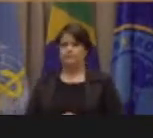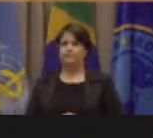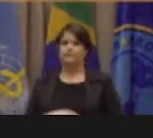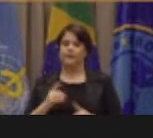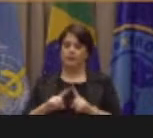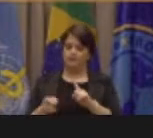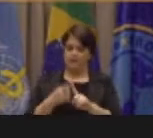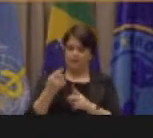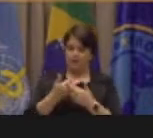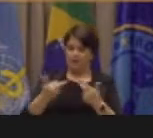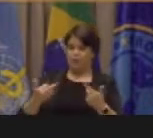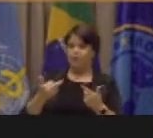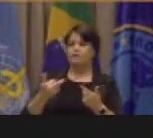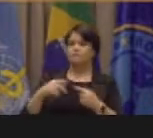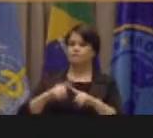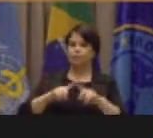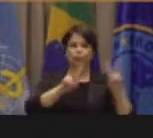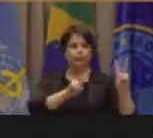First of all,